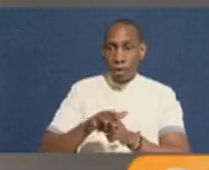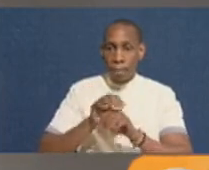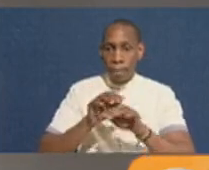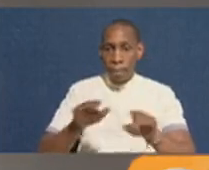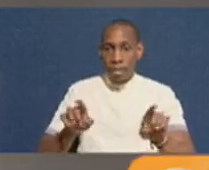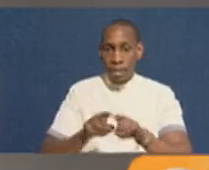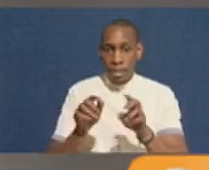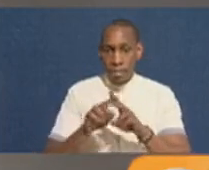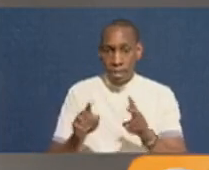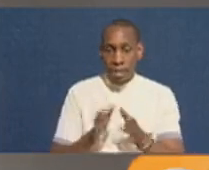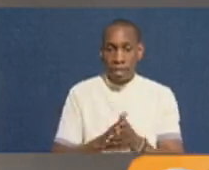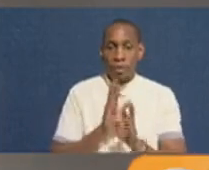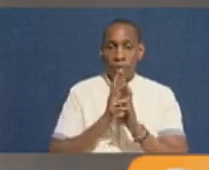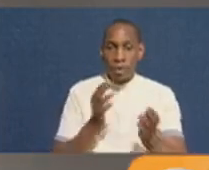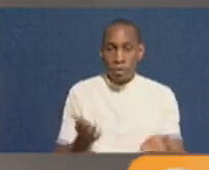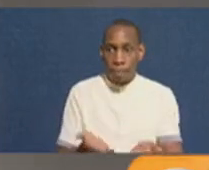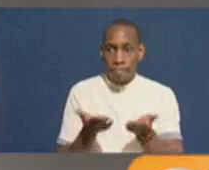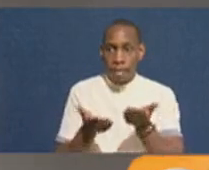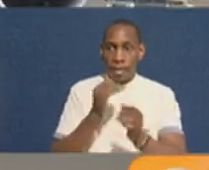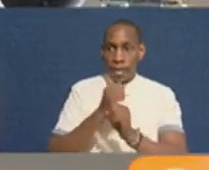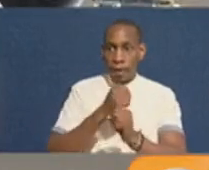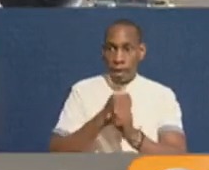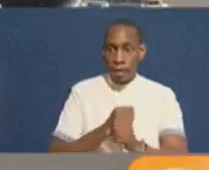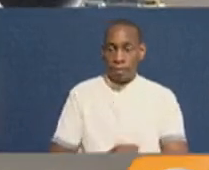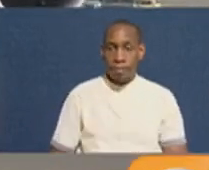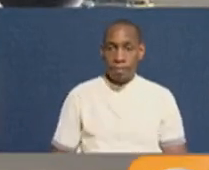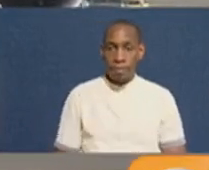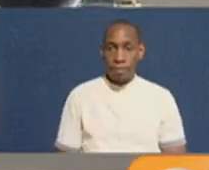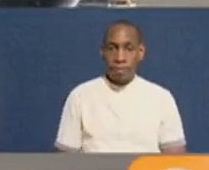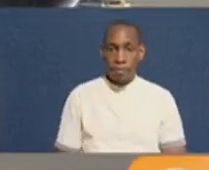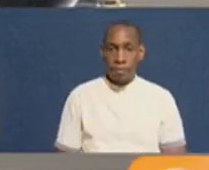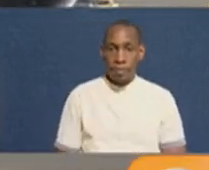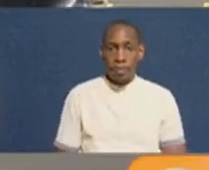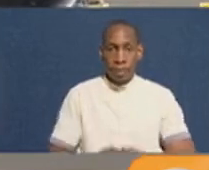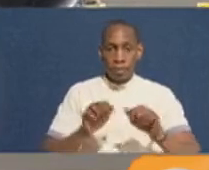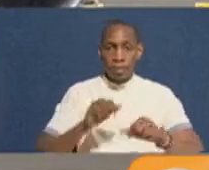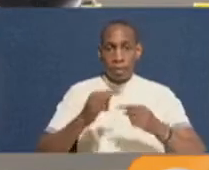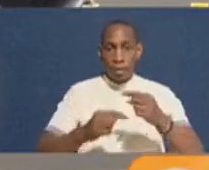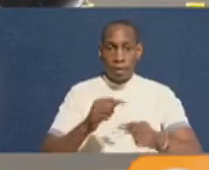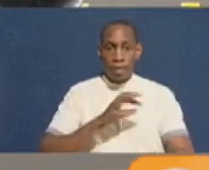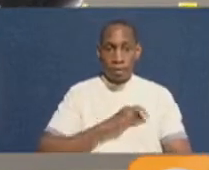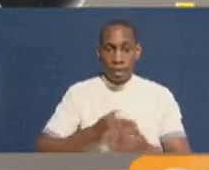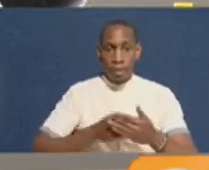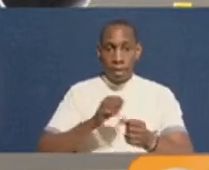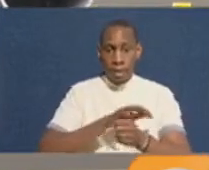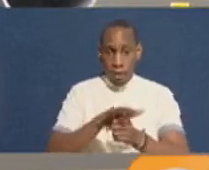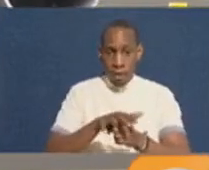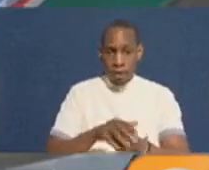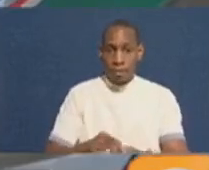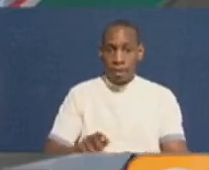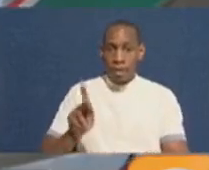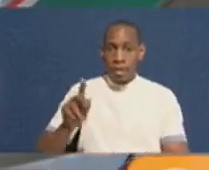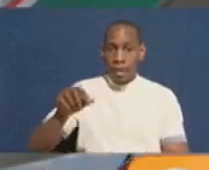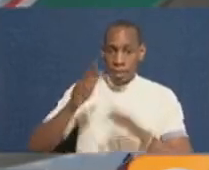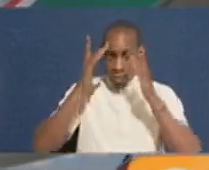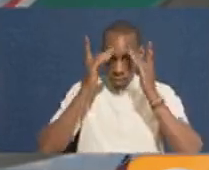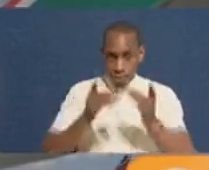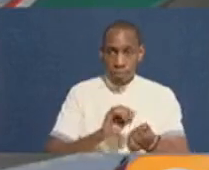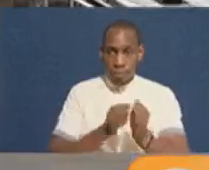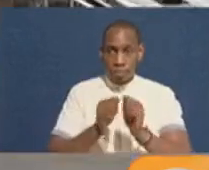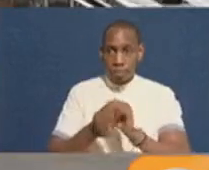and is beginning to record improvements in its operations. In order to stay afloat at the height of the pandemic, the airline resorted to